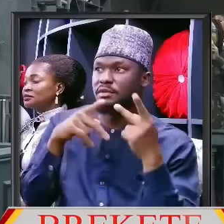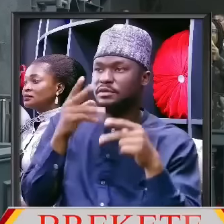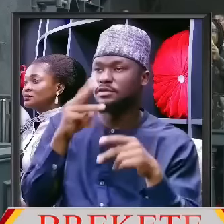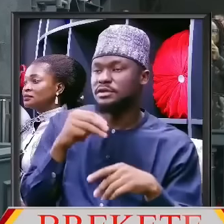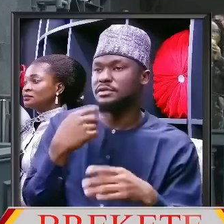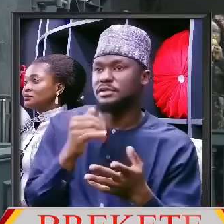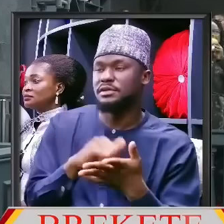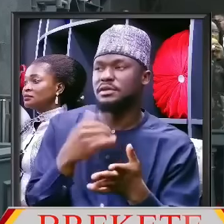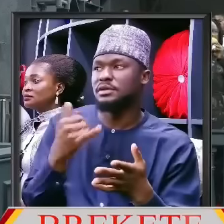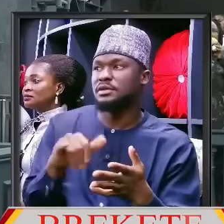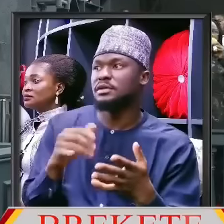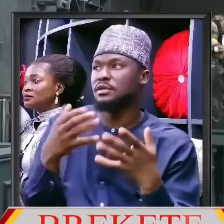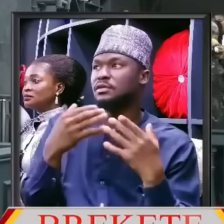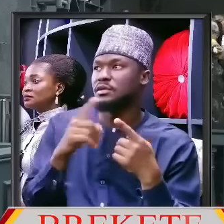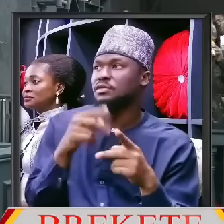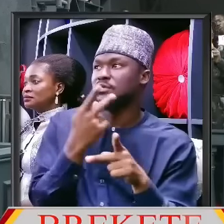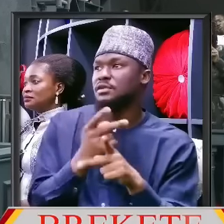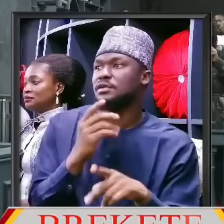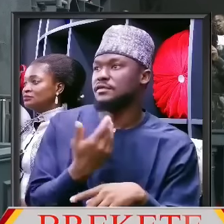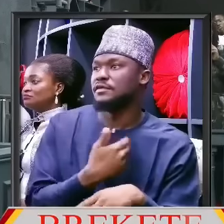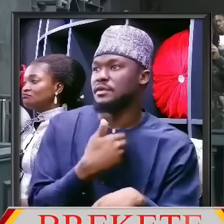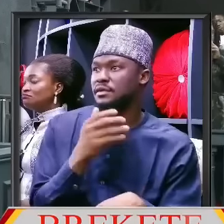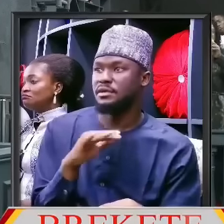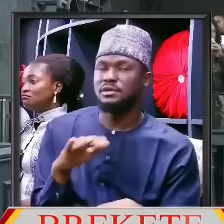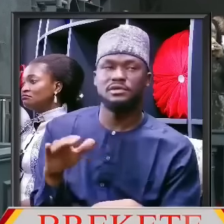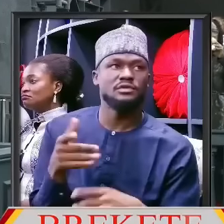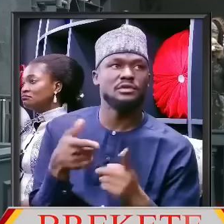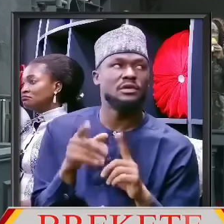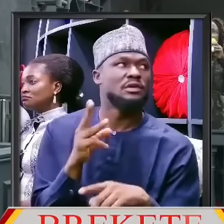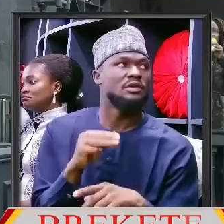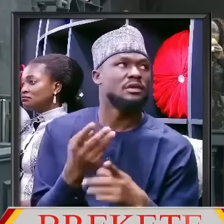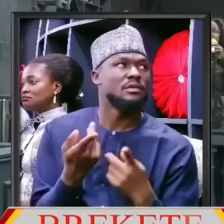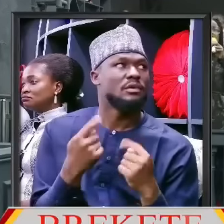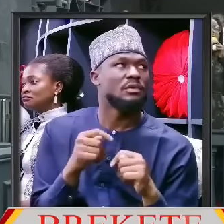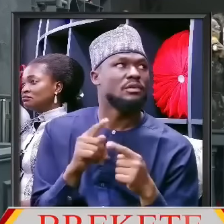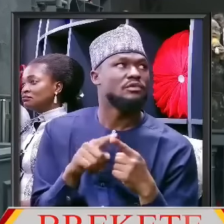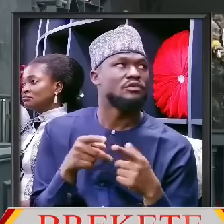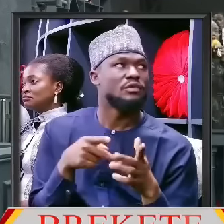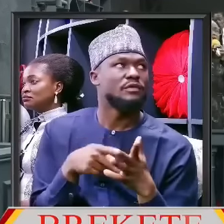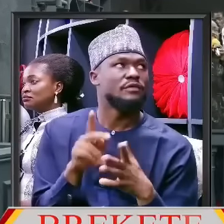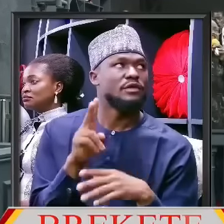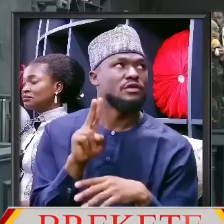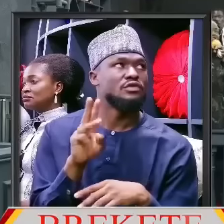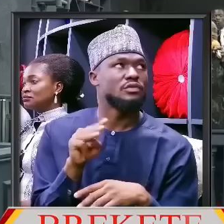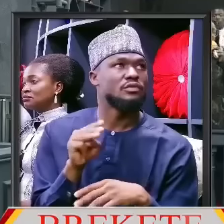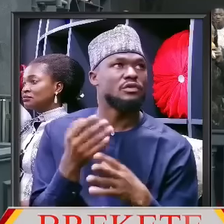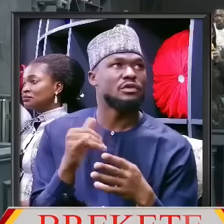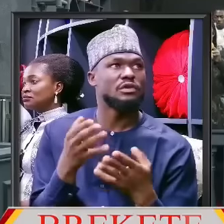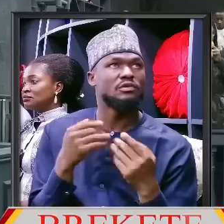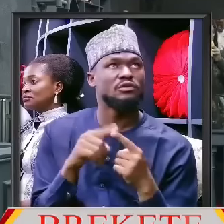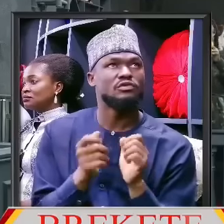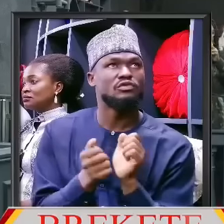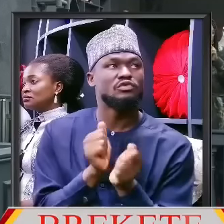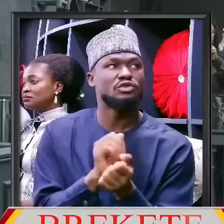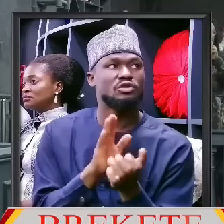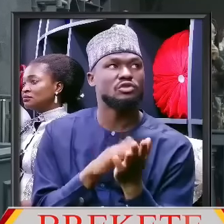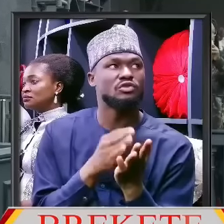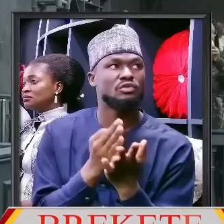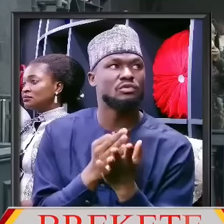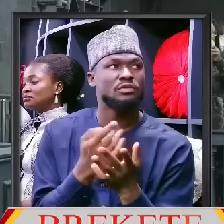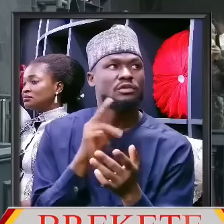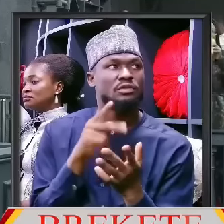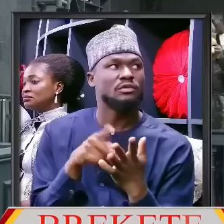Can't tell and say they won't keep our children. Make them come, they pay 2 million. They won't change school fees. Make them